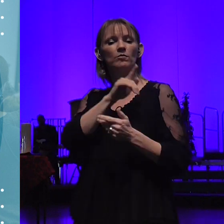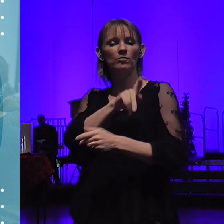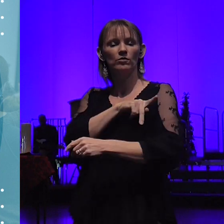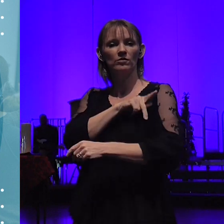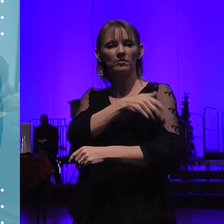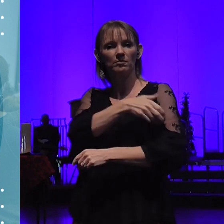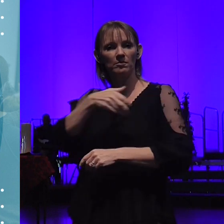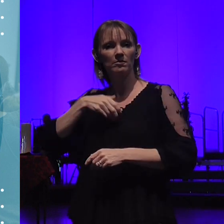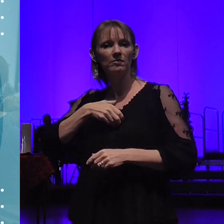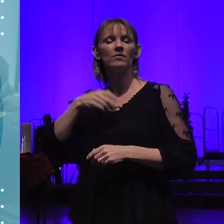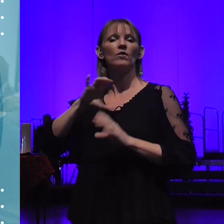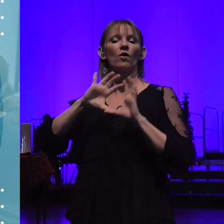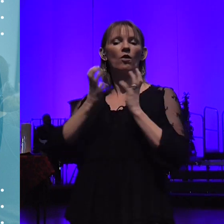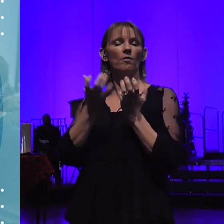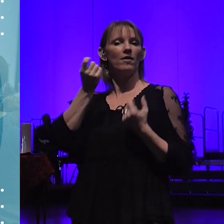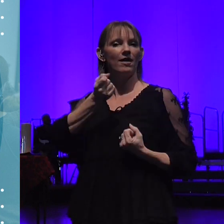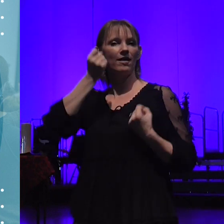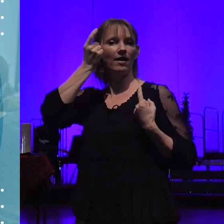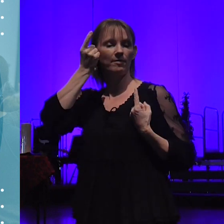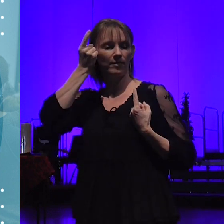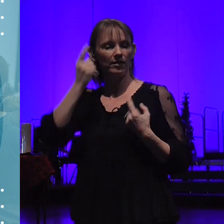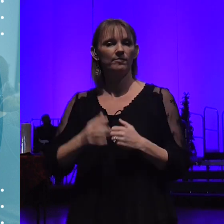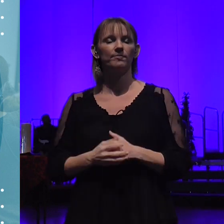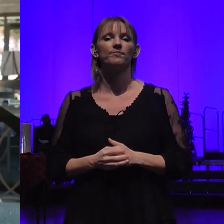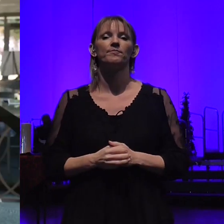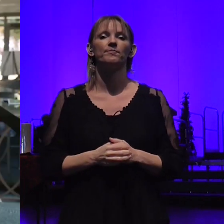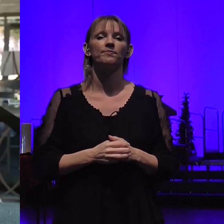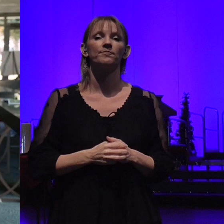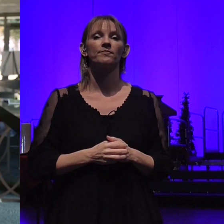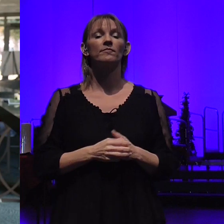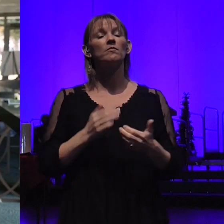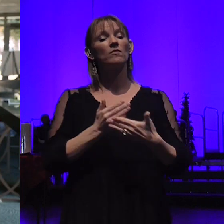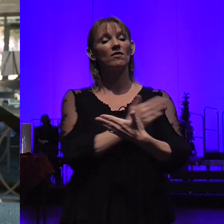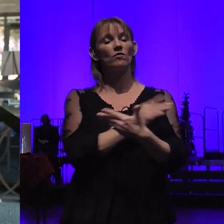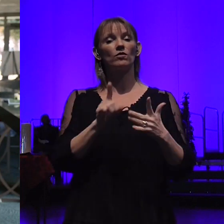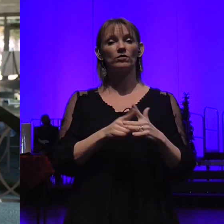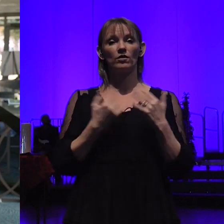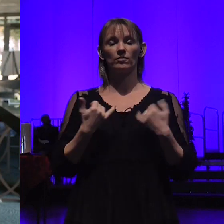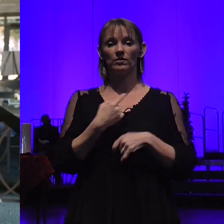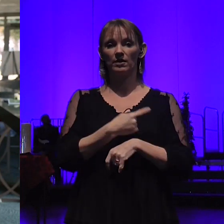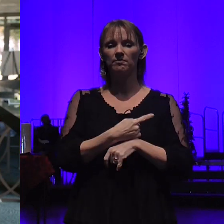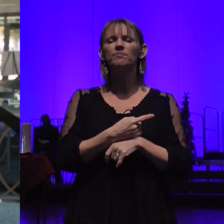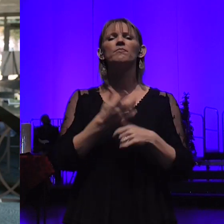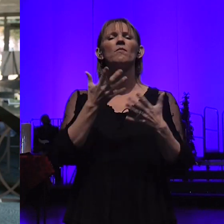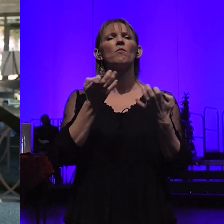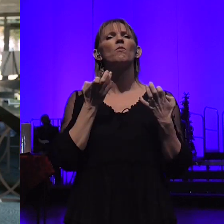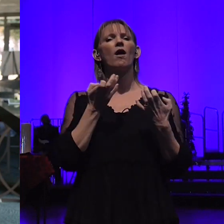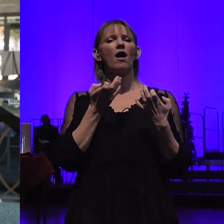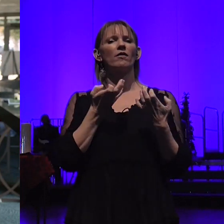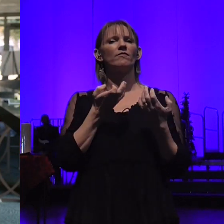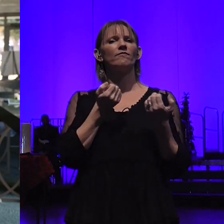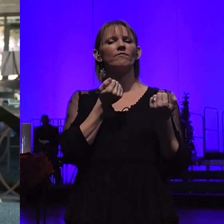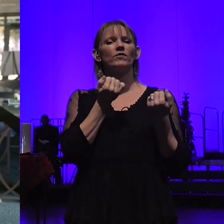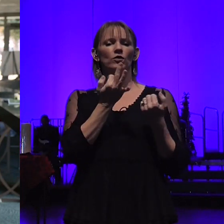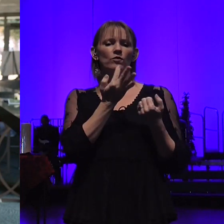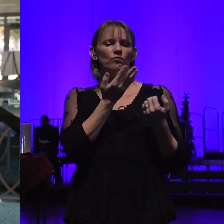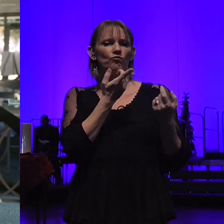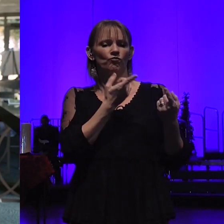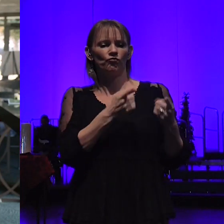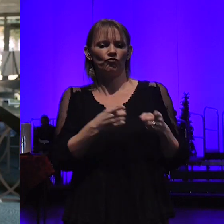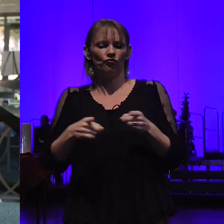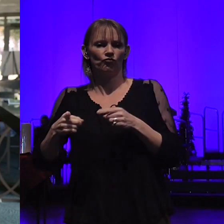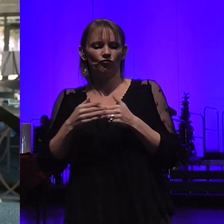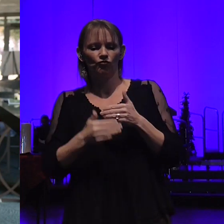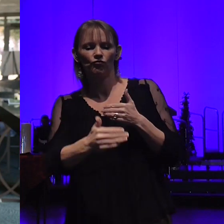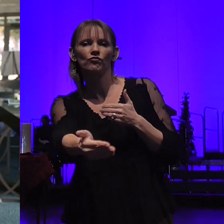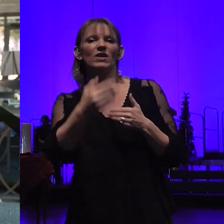for personal empowerment and global enlightenment. Before we get started today, we want to give you a look at a few things coming up at Mile